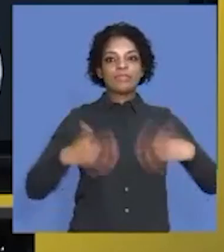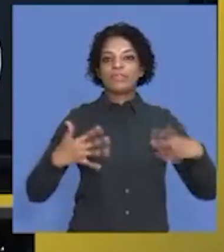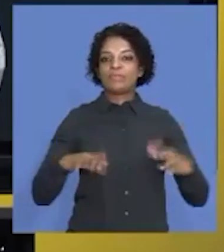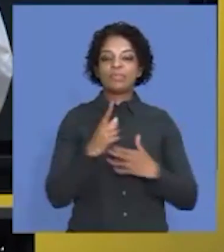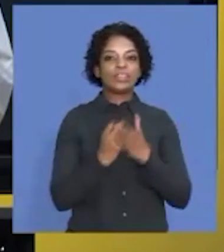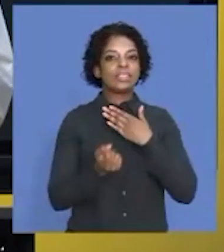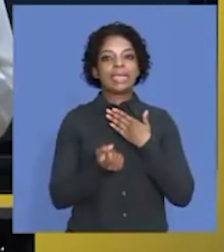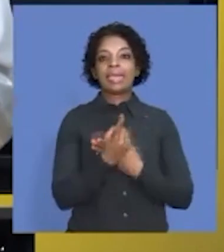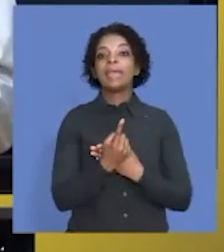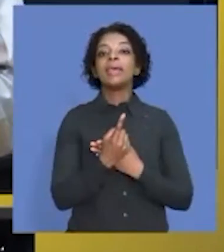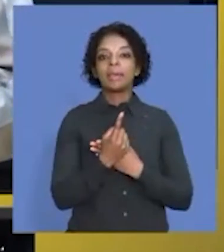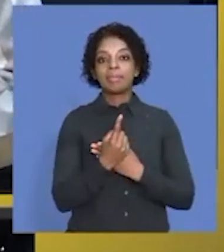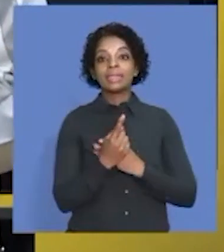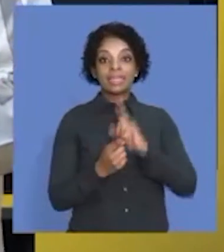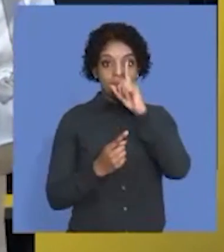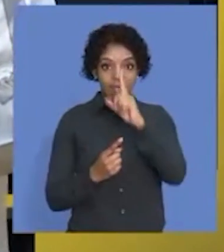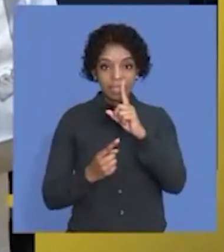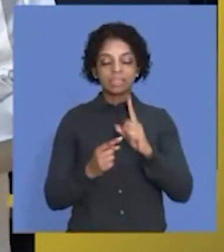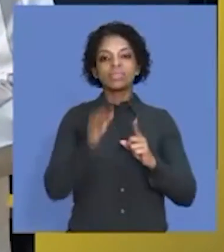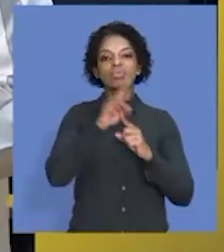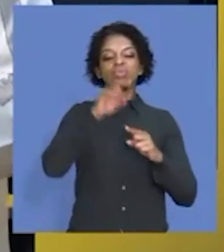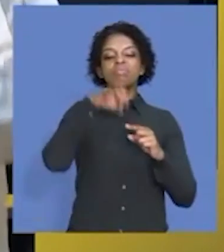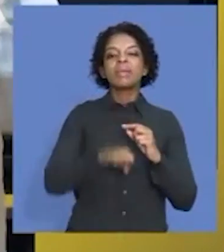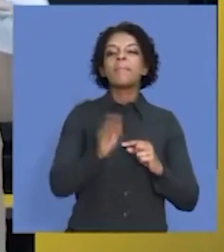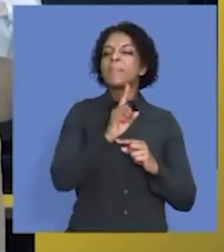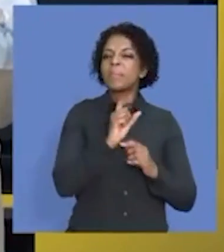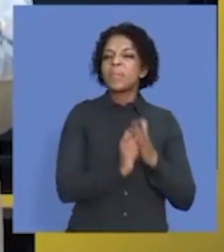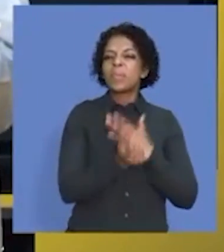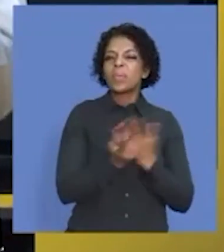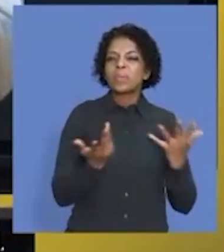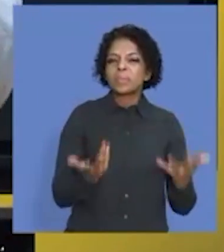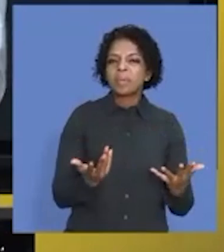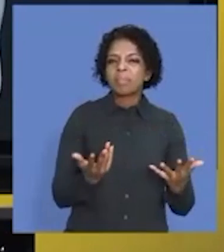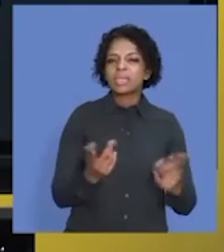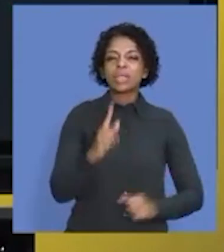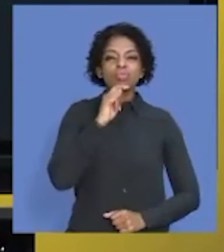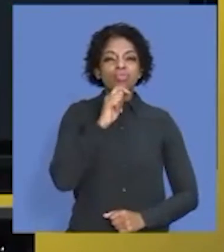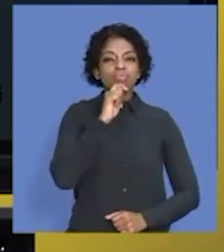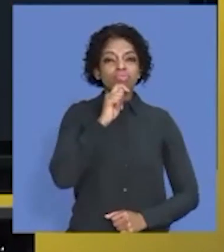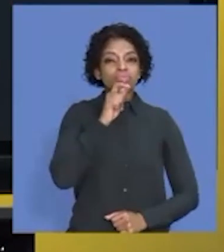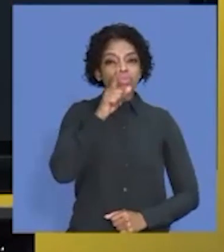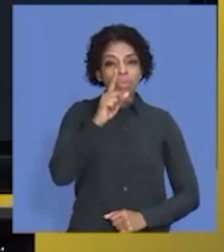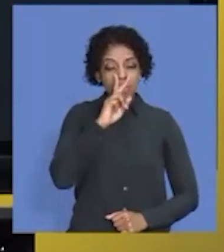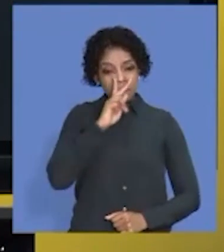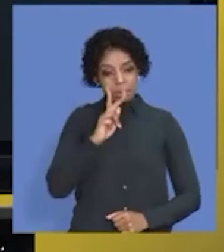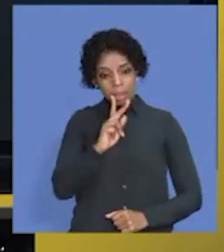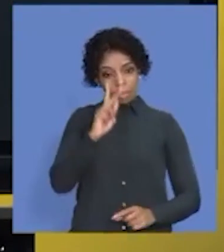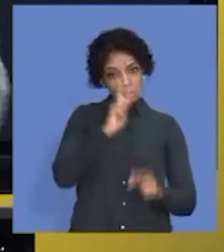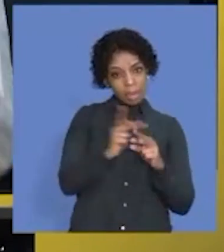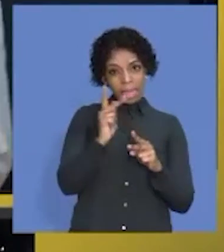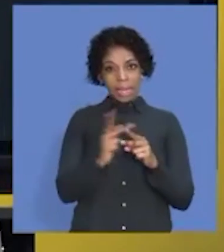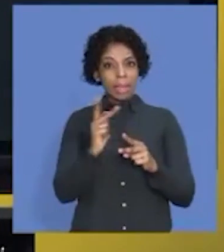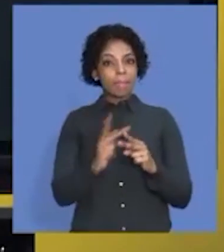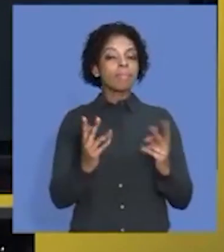one, identify the adjustment. Remember, you need to see what are we referring to here. In other